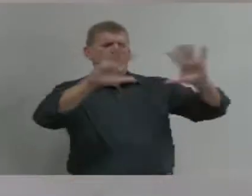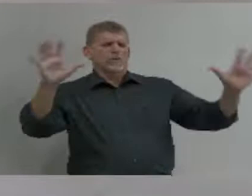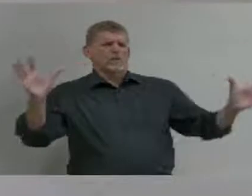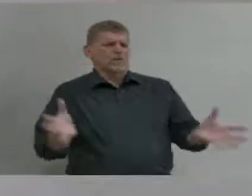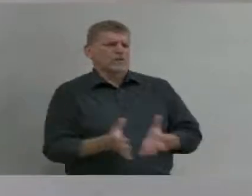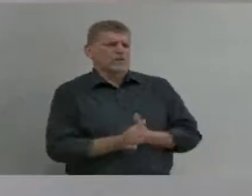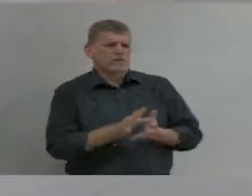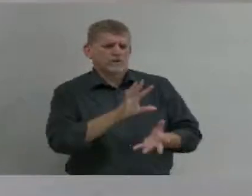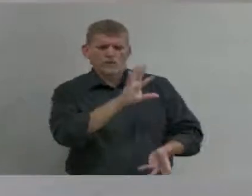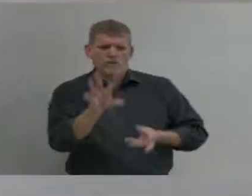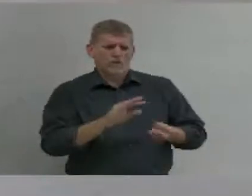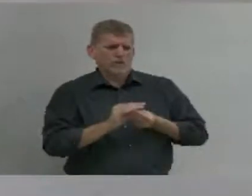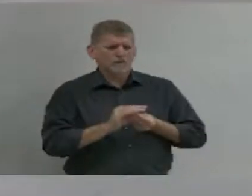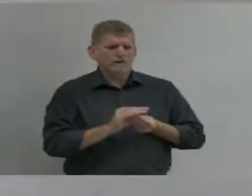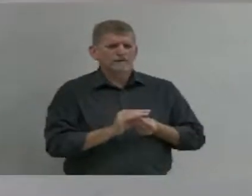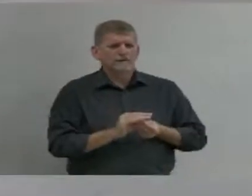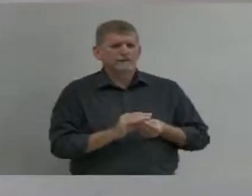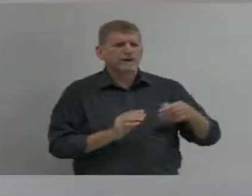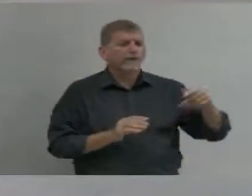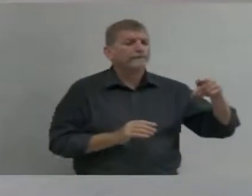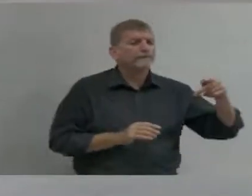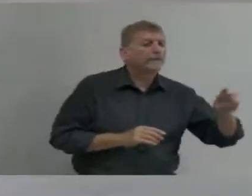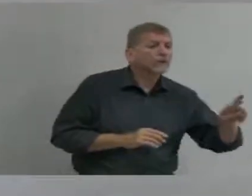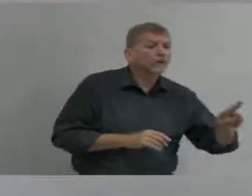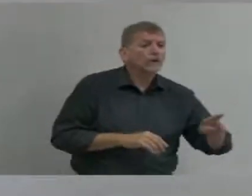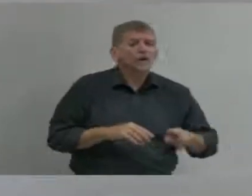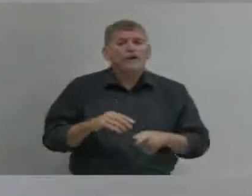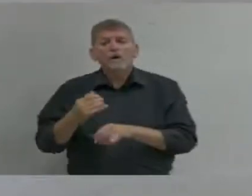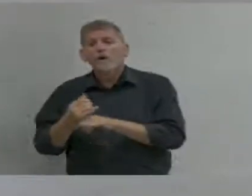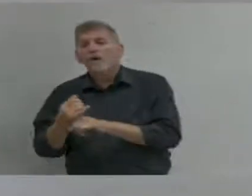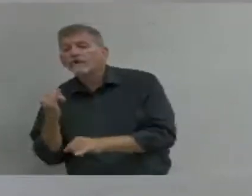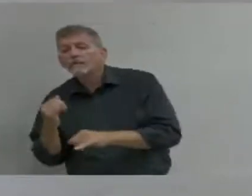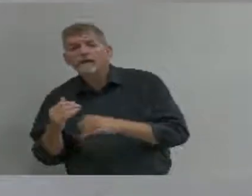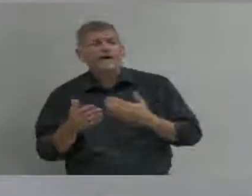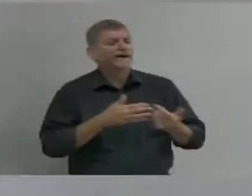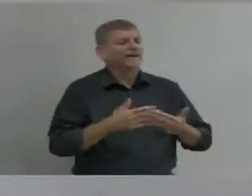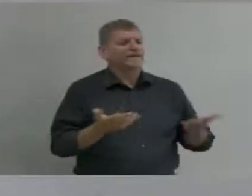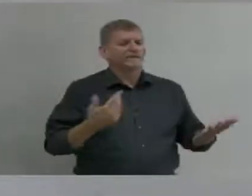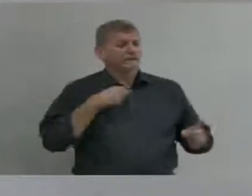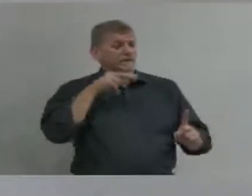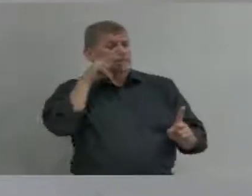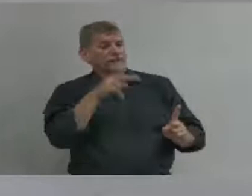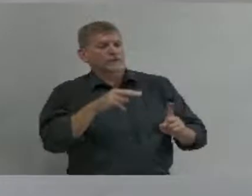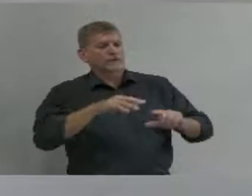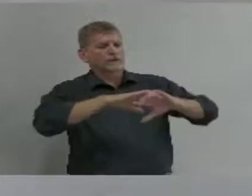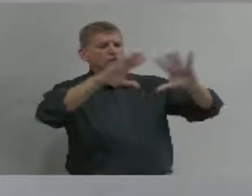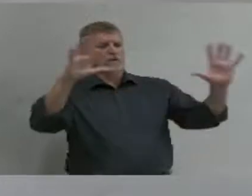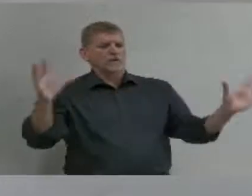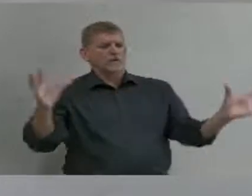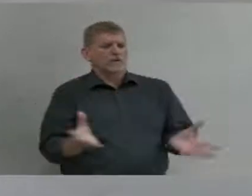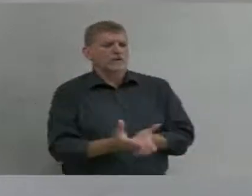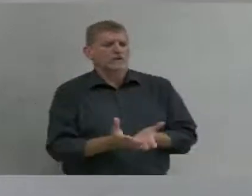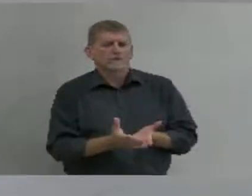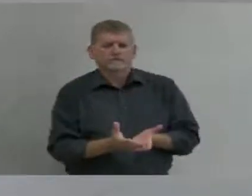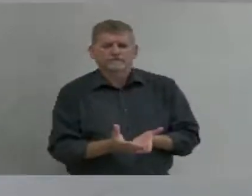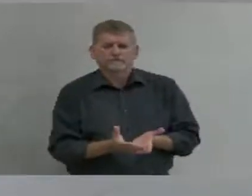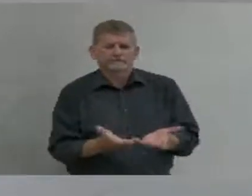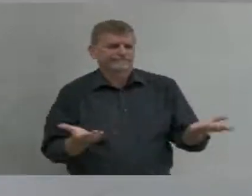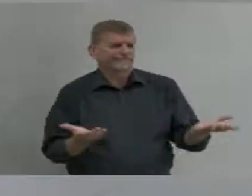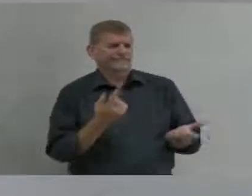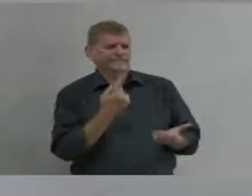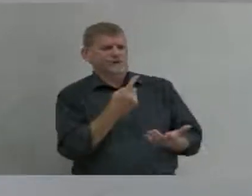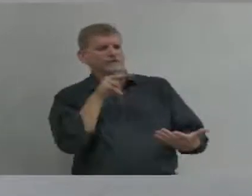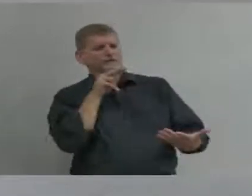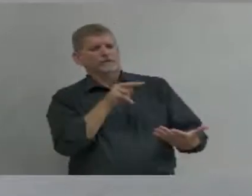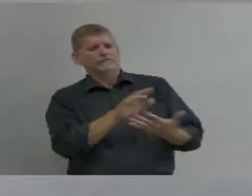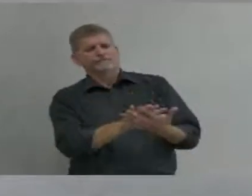and non-Purdue, because we're looking at the community as a whole, the county as a whole. Purdue is part of our community.